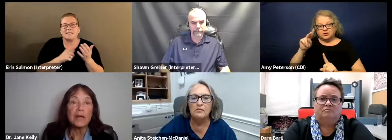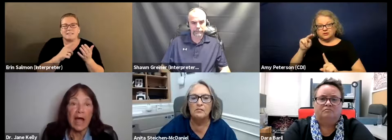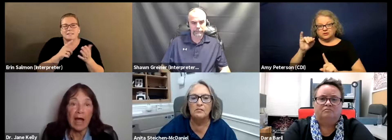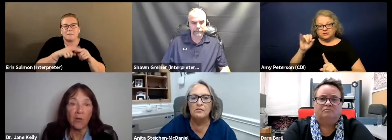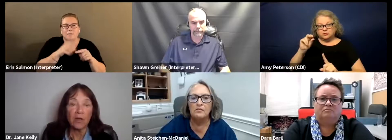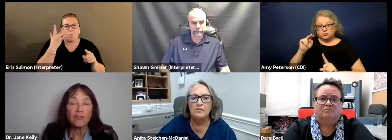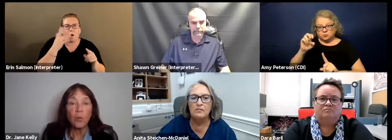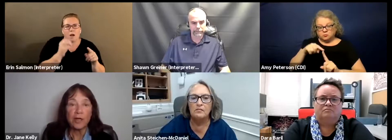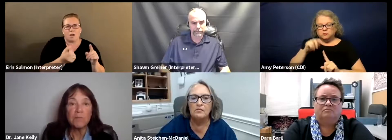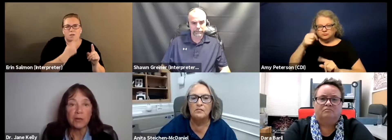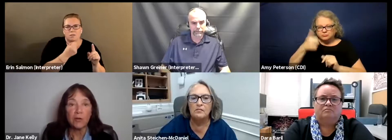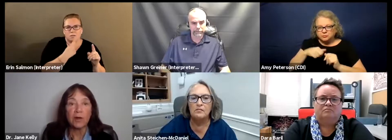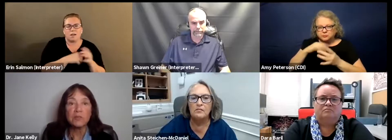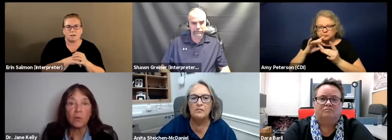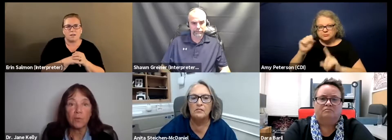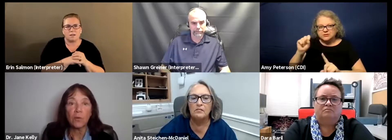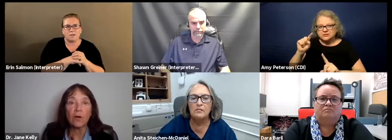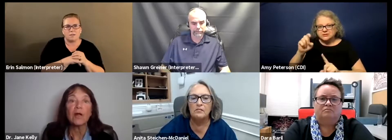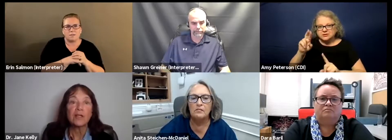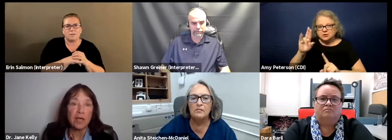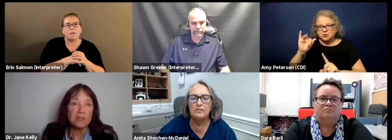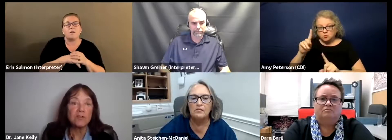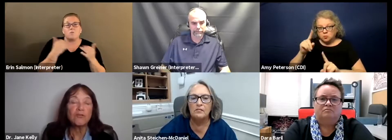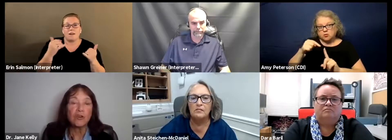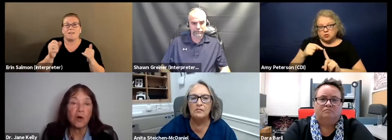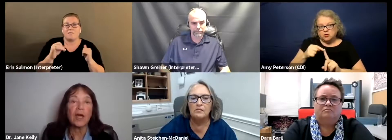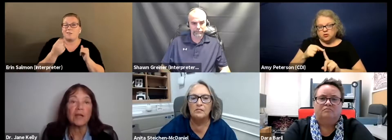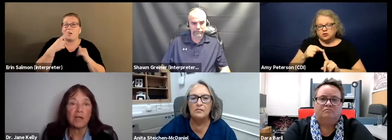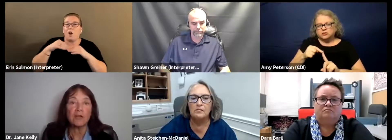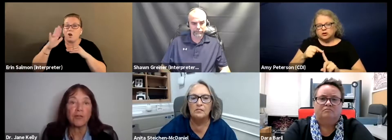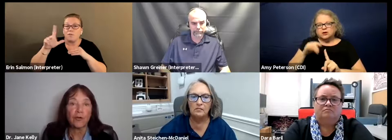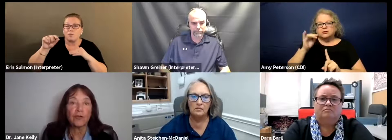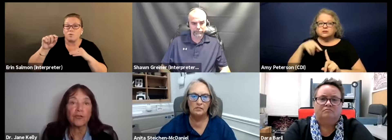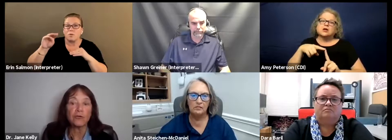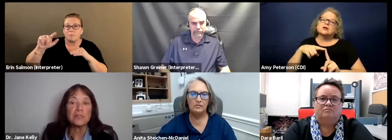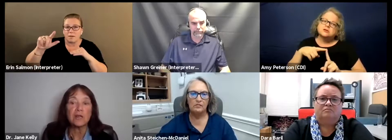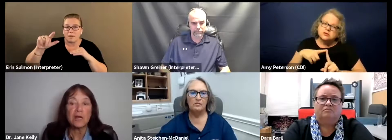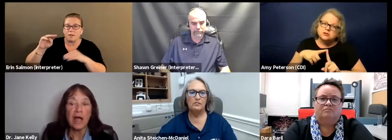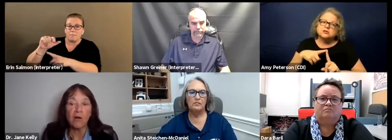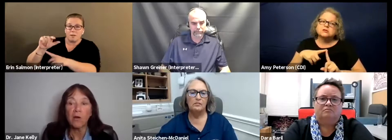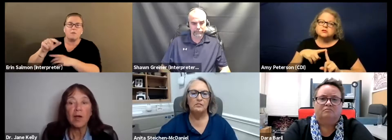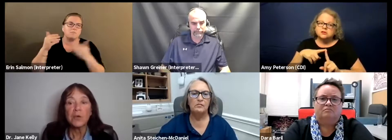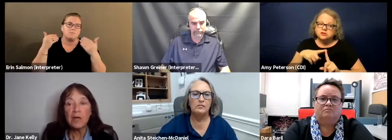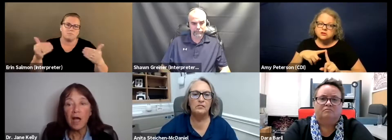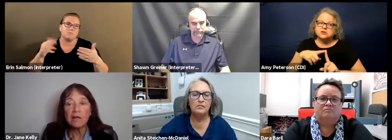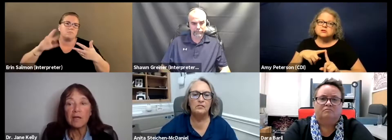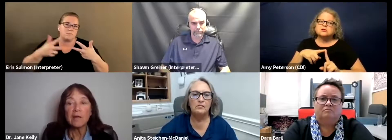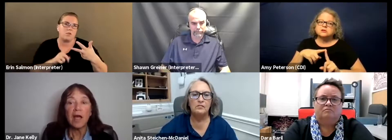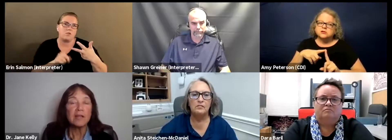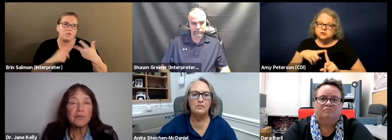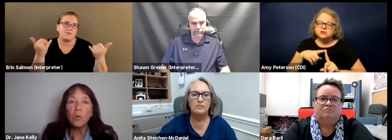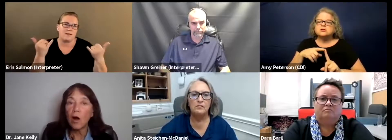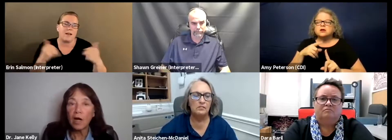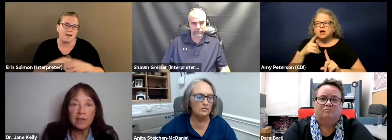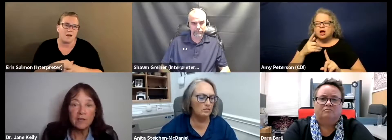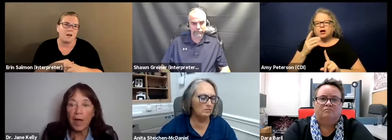prednisone now, 20 milligrams or more, yes, you should go ahead and get your third dose now, but not